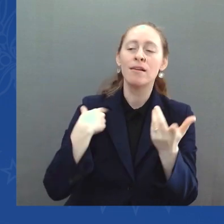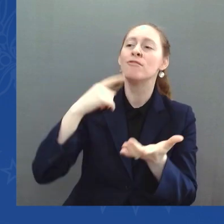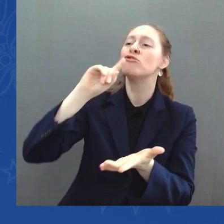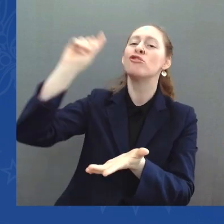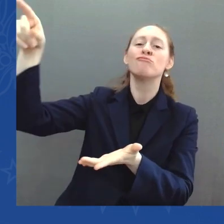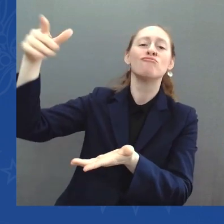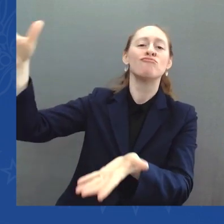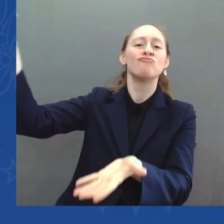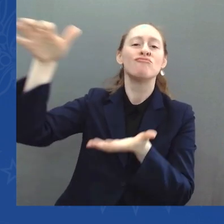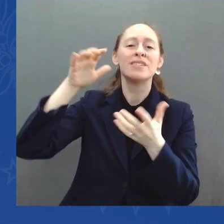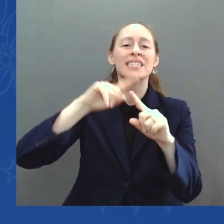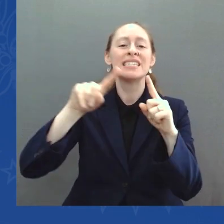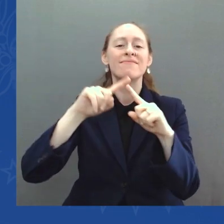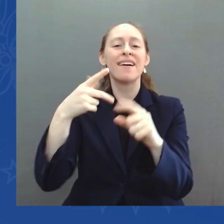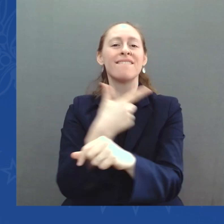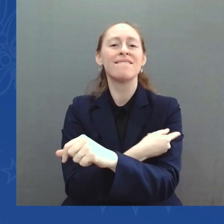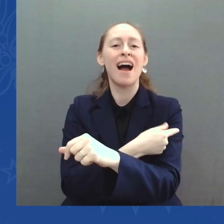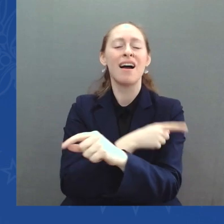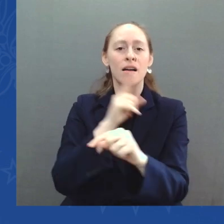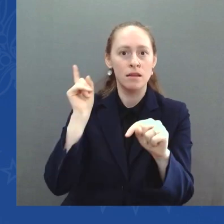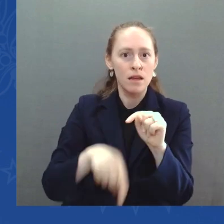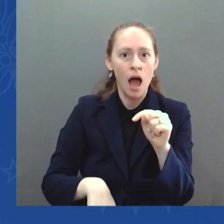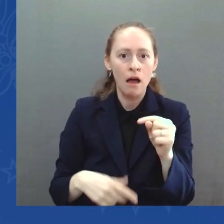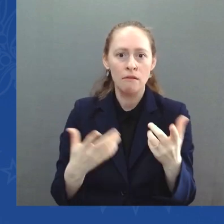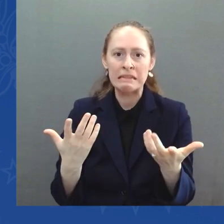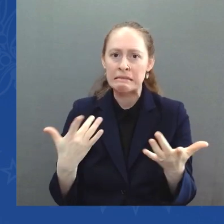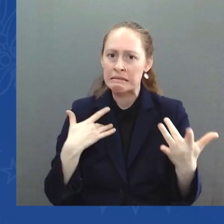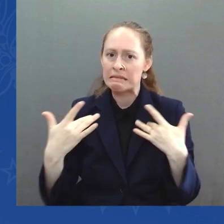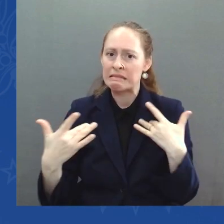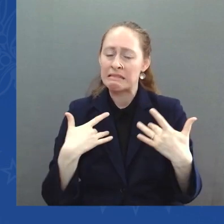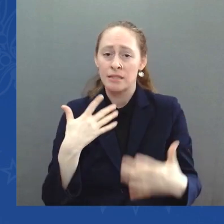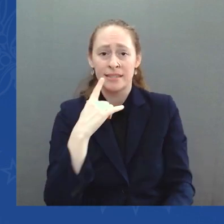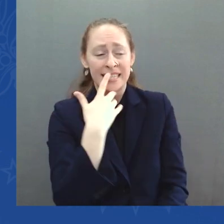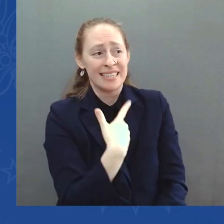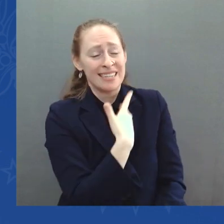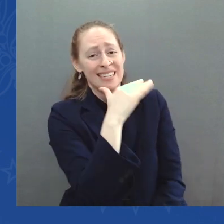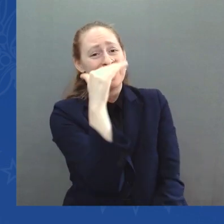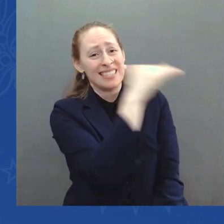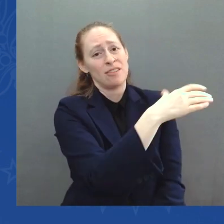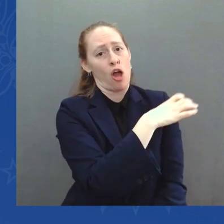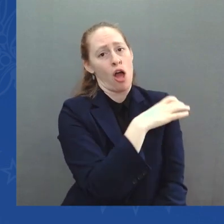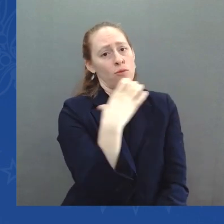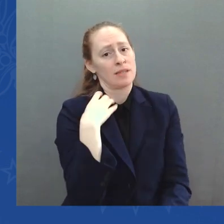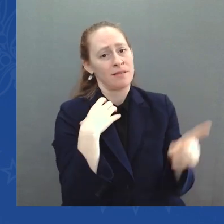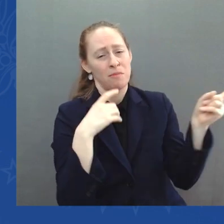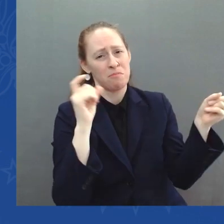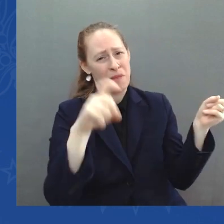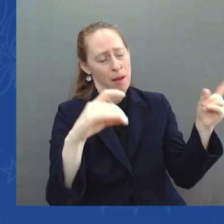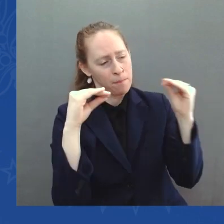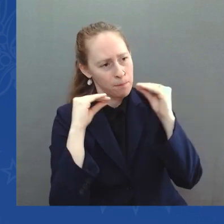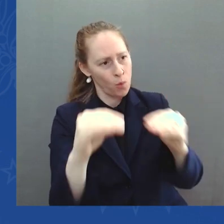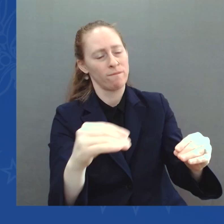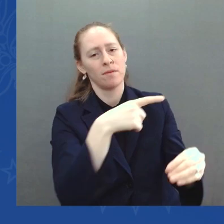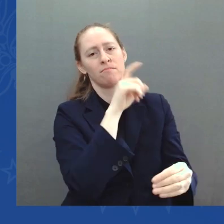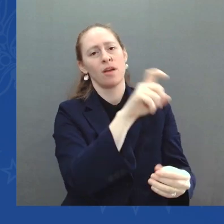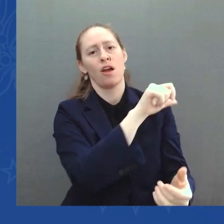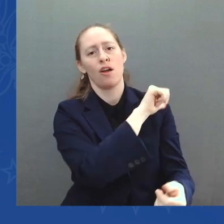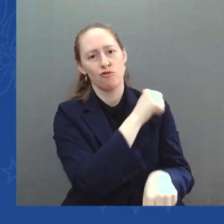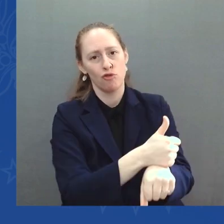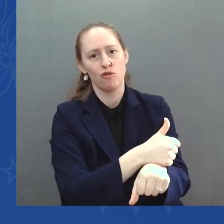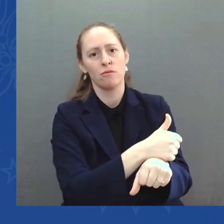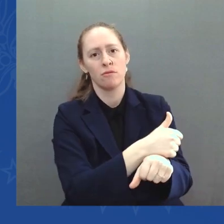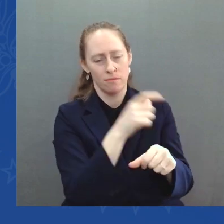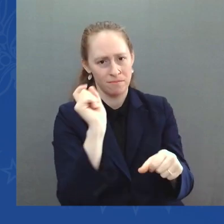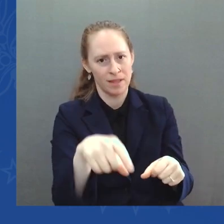additional supply now. We can't wait until we find ourselves in the midst of another surge to act. It'll be too